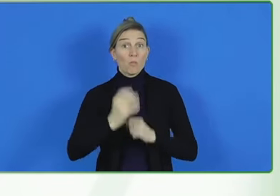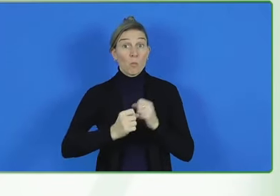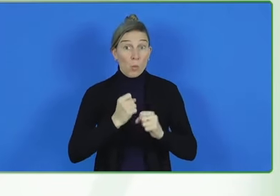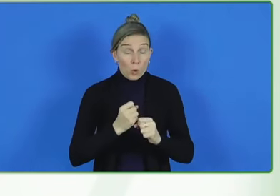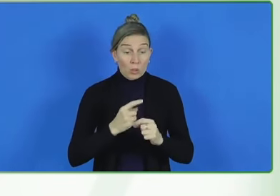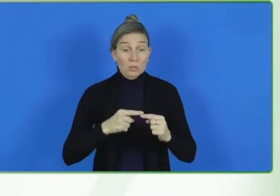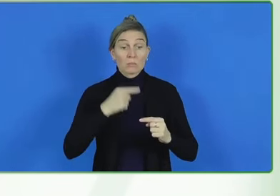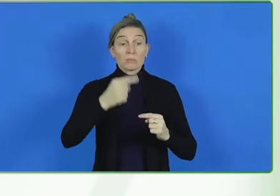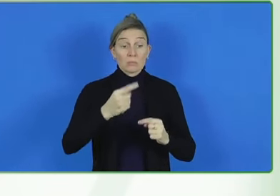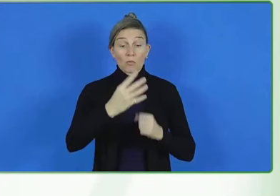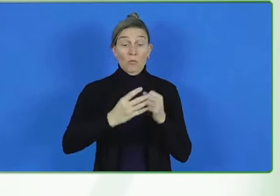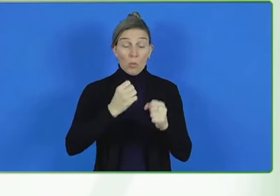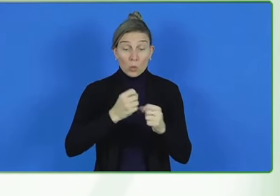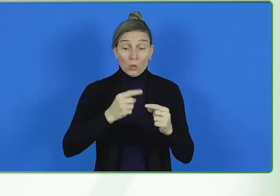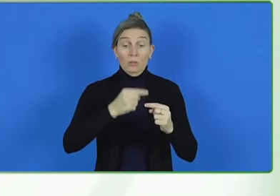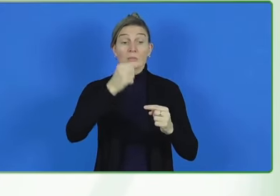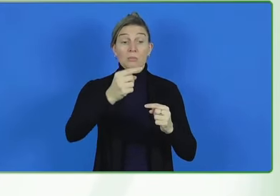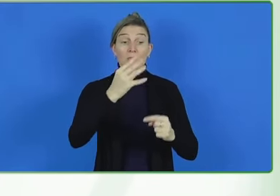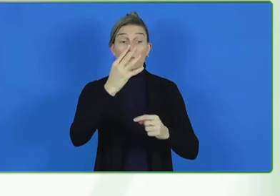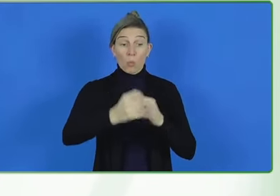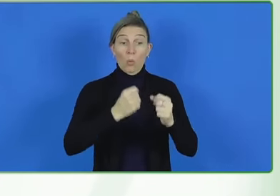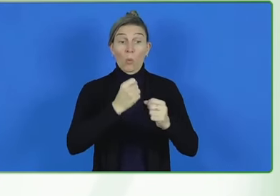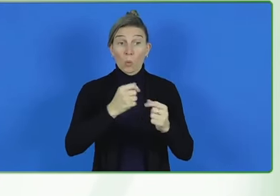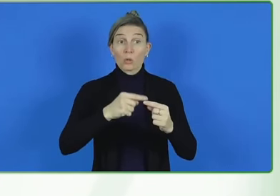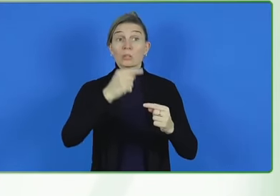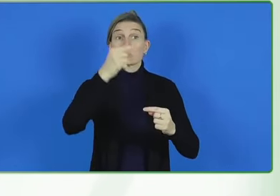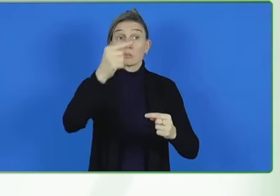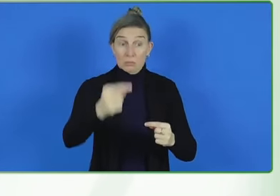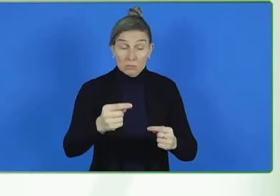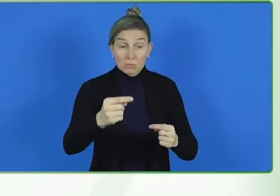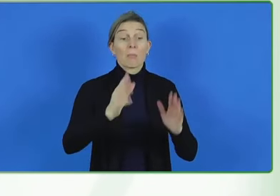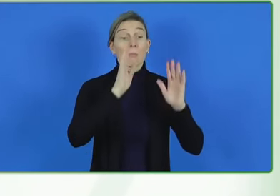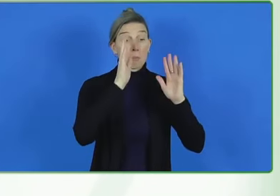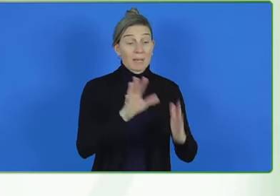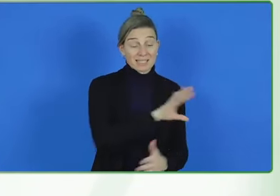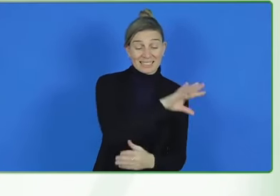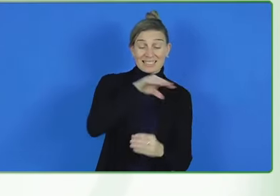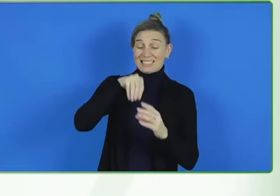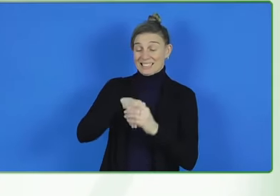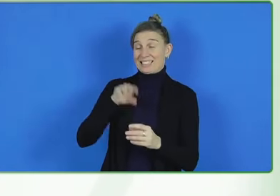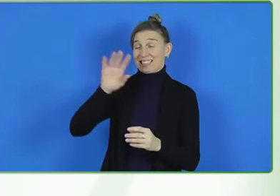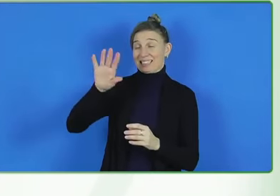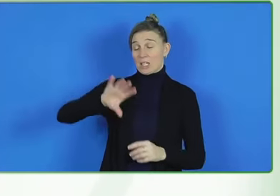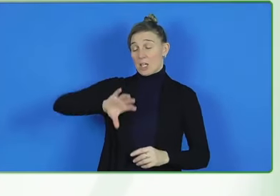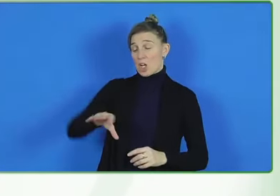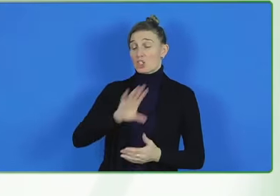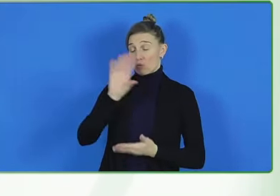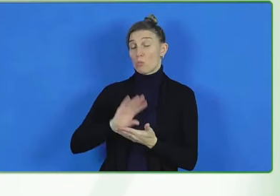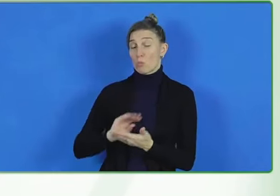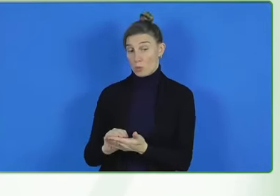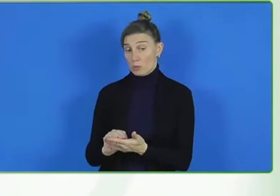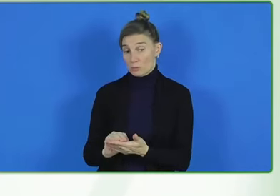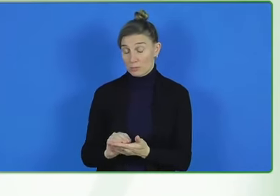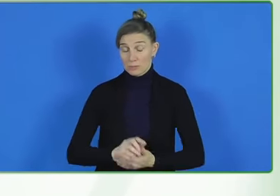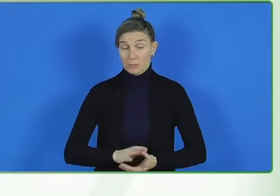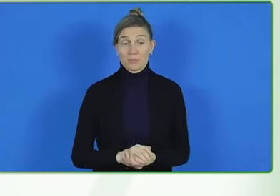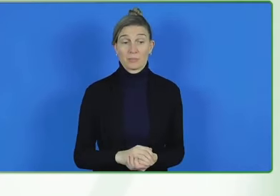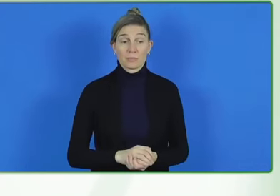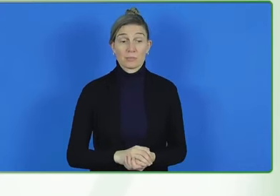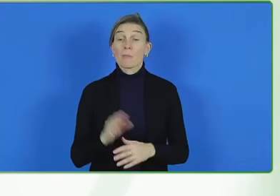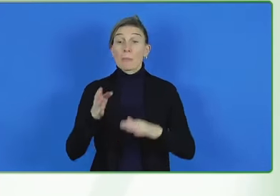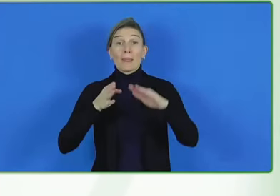general summary report for the country is prepared. Access officers have to be nominated